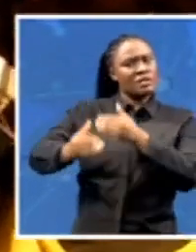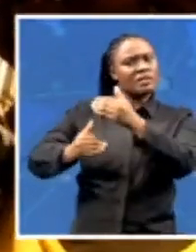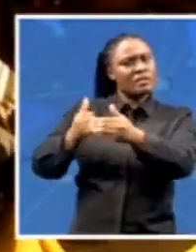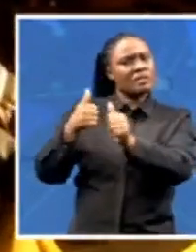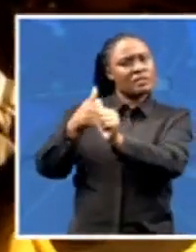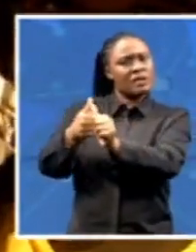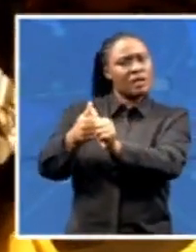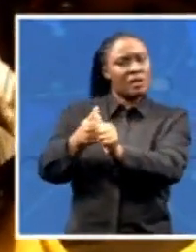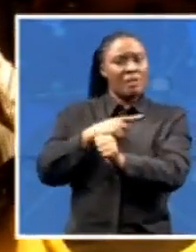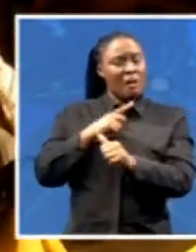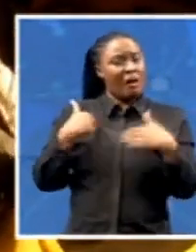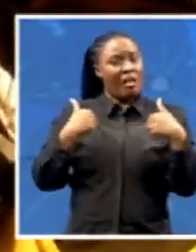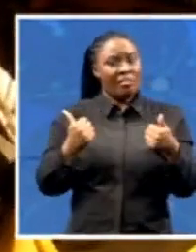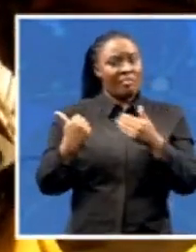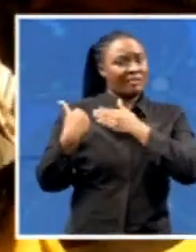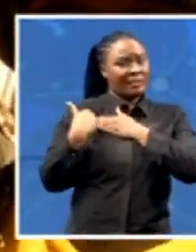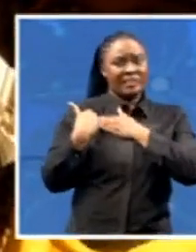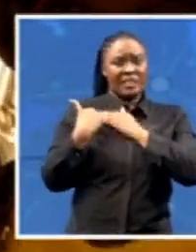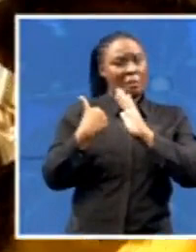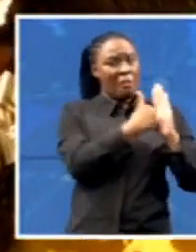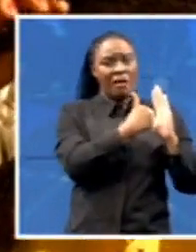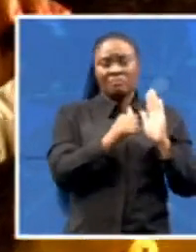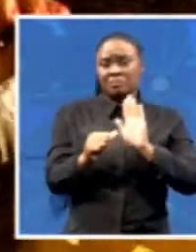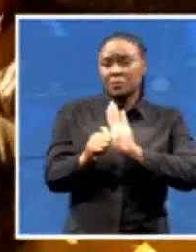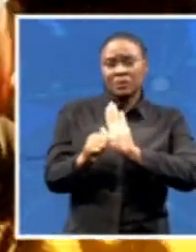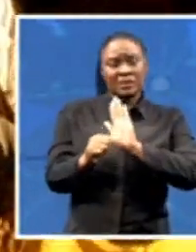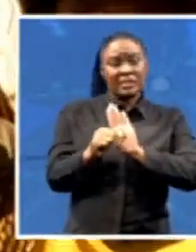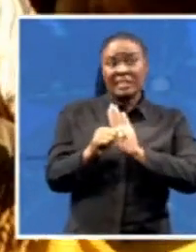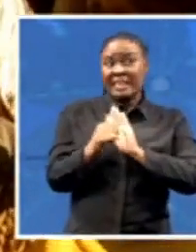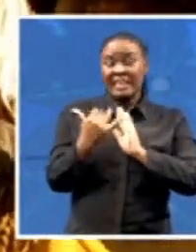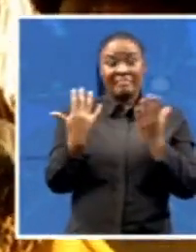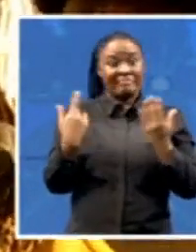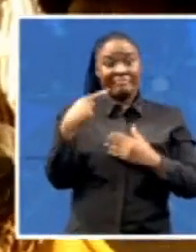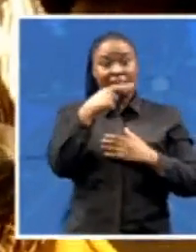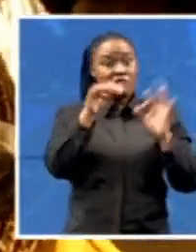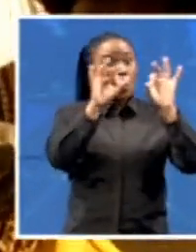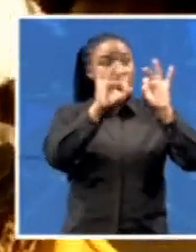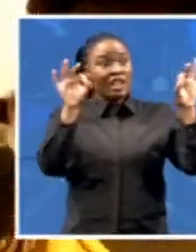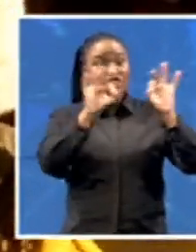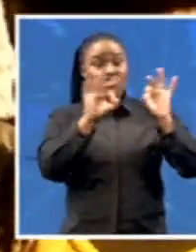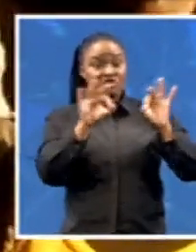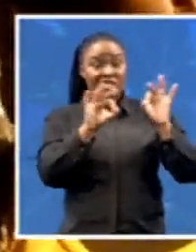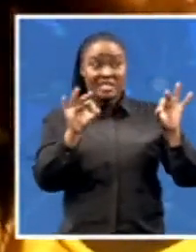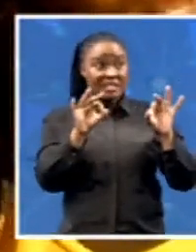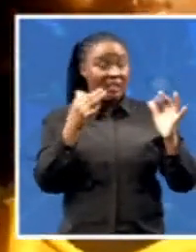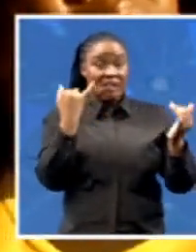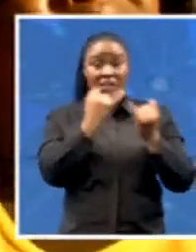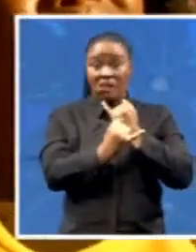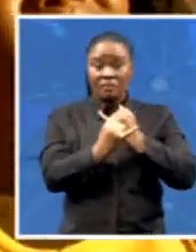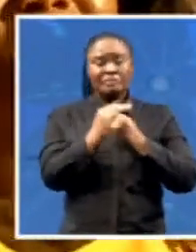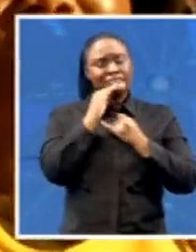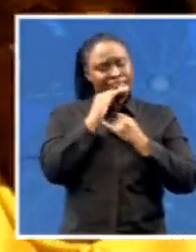very important. So if it's connections and everything, they must do a thorough assessment and